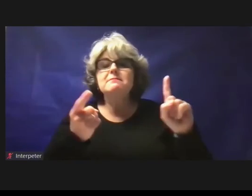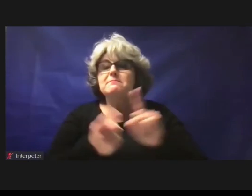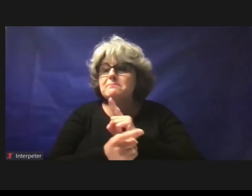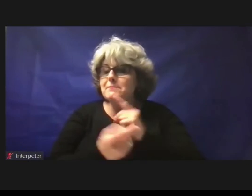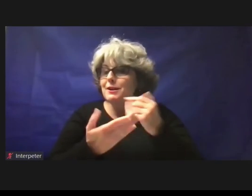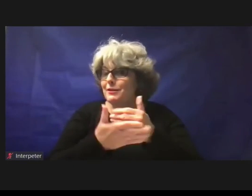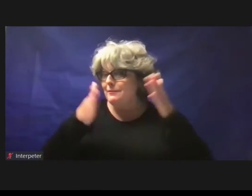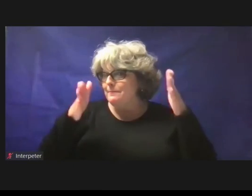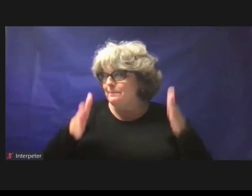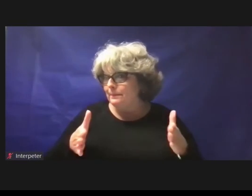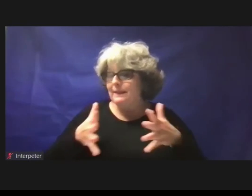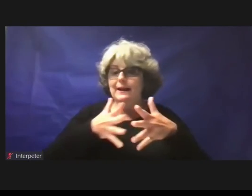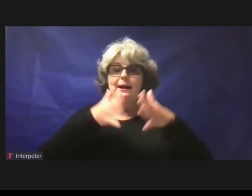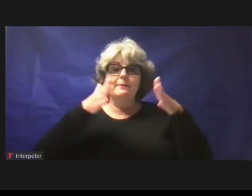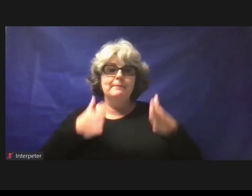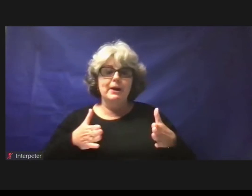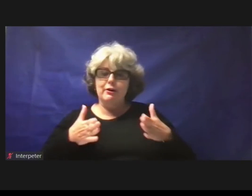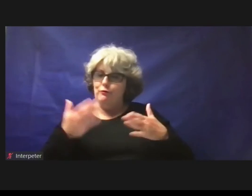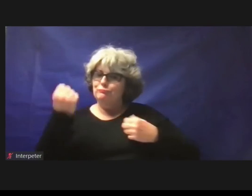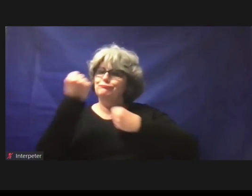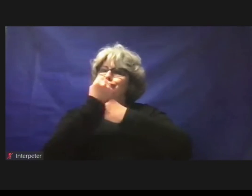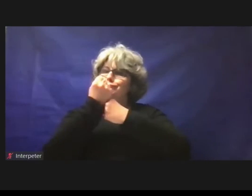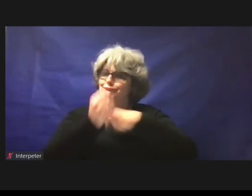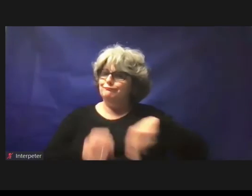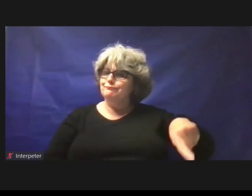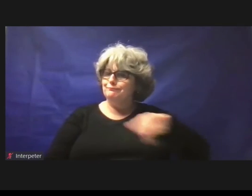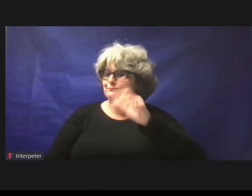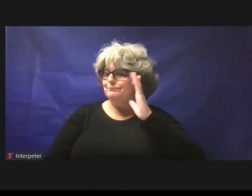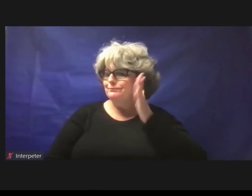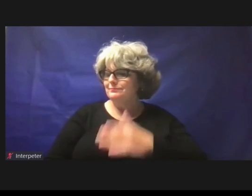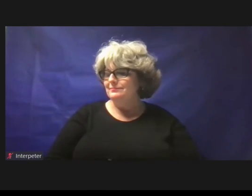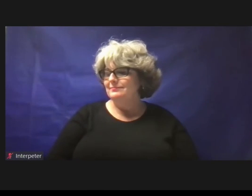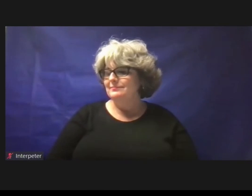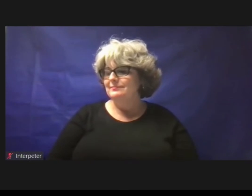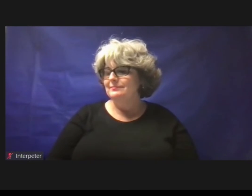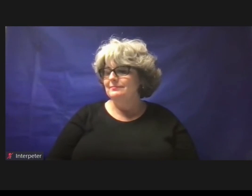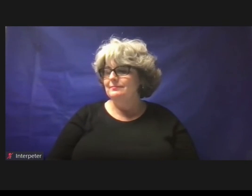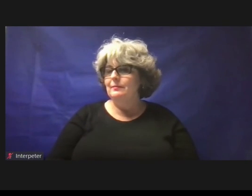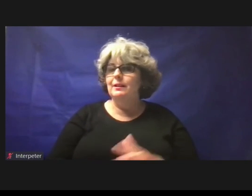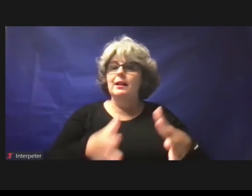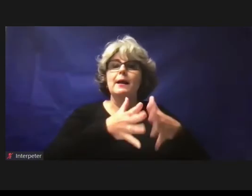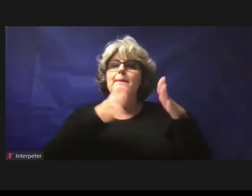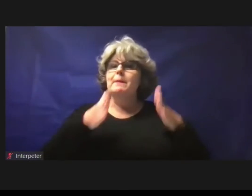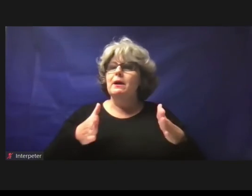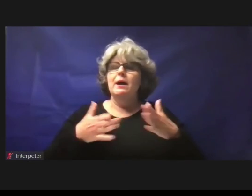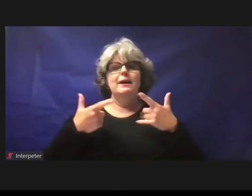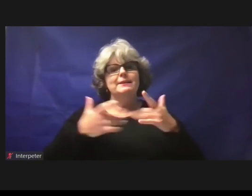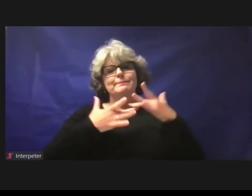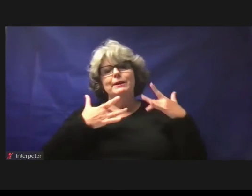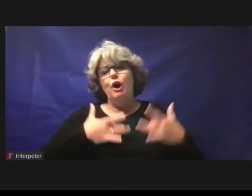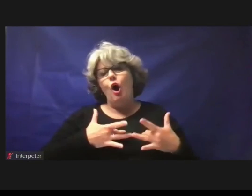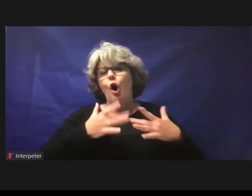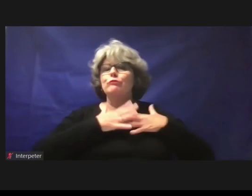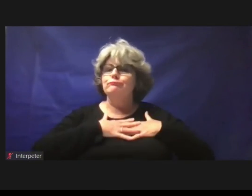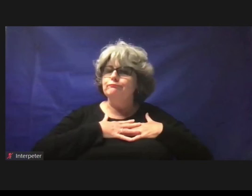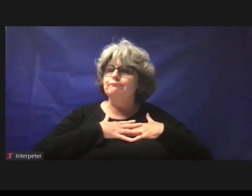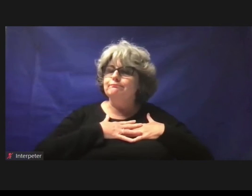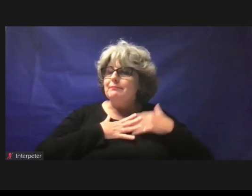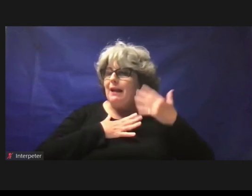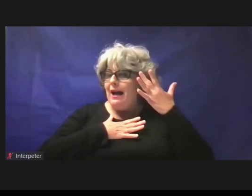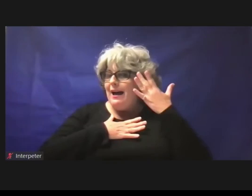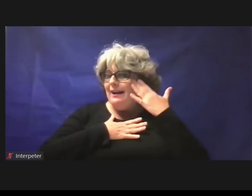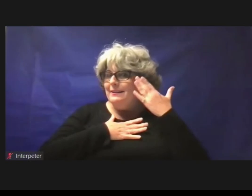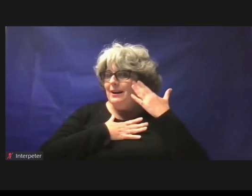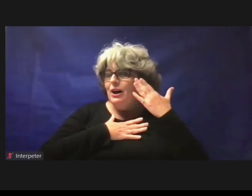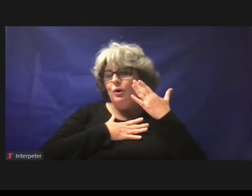neighbors, Americans will fall for them. I think we all know that. America has a big heart. I know we